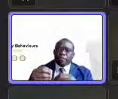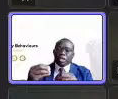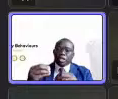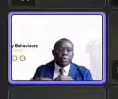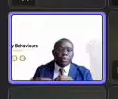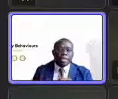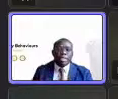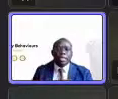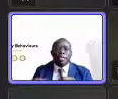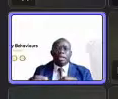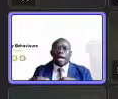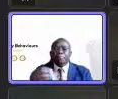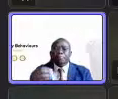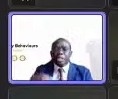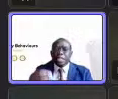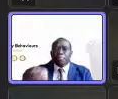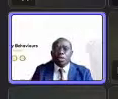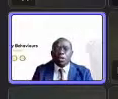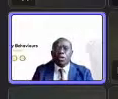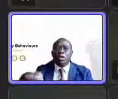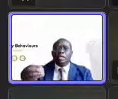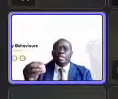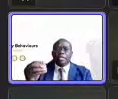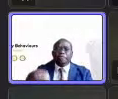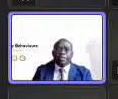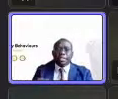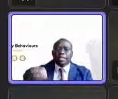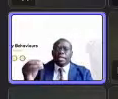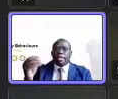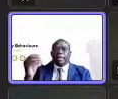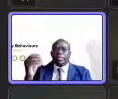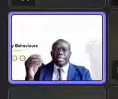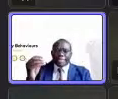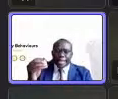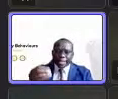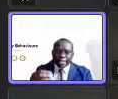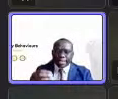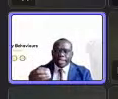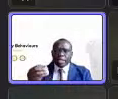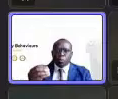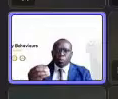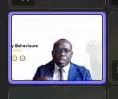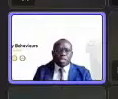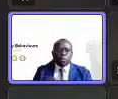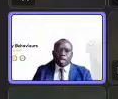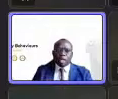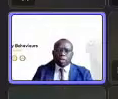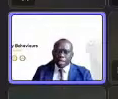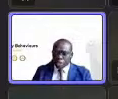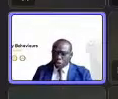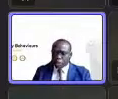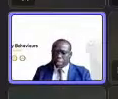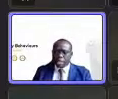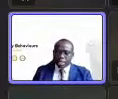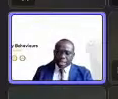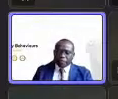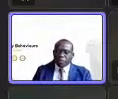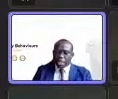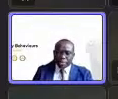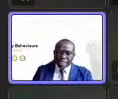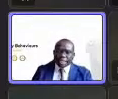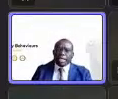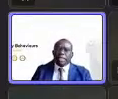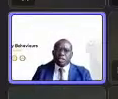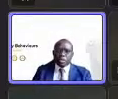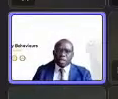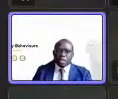ensure that they have adopted unimpeachable safety standards, which would actually ensure that even